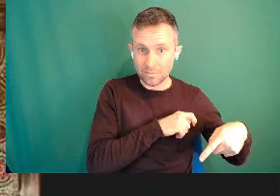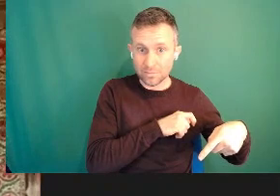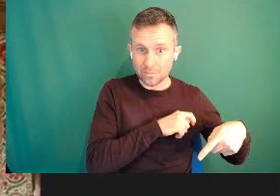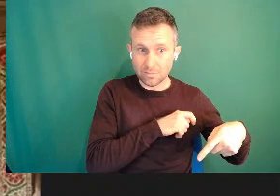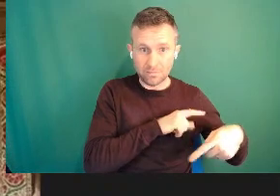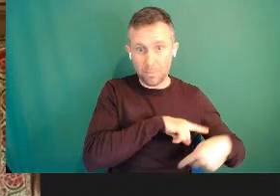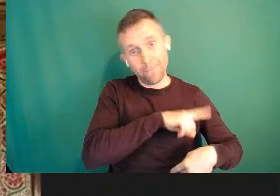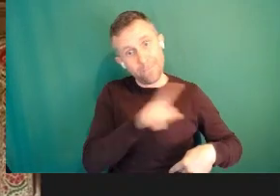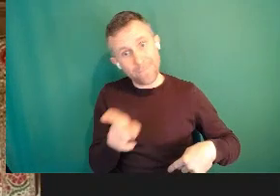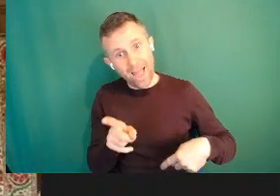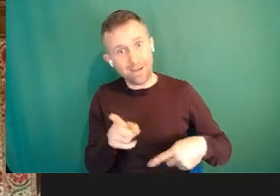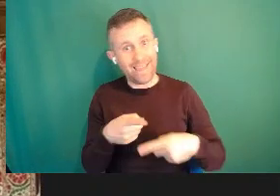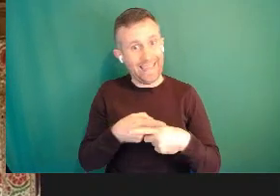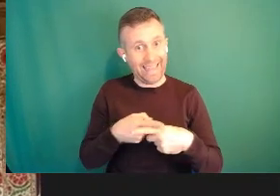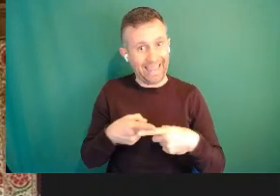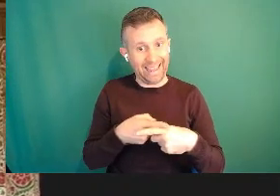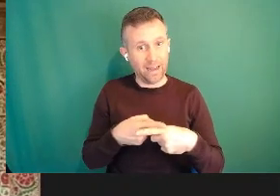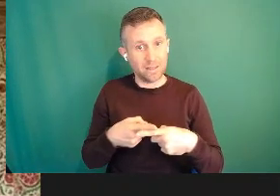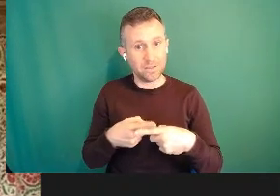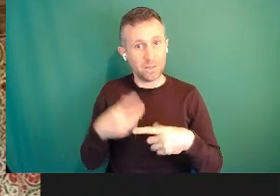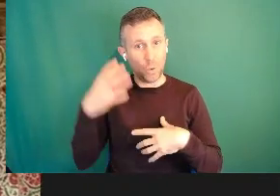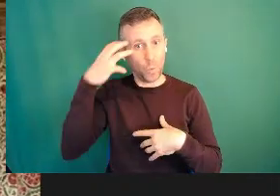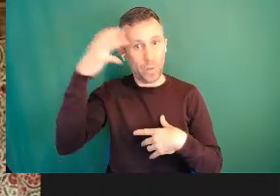him. But